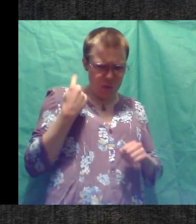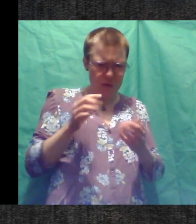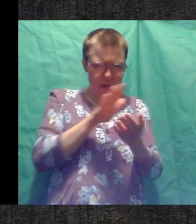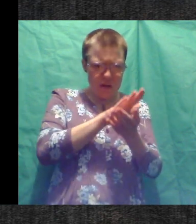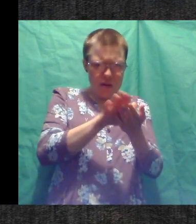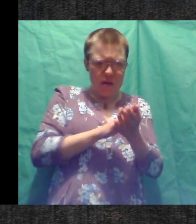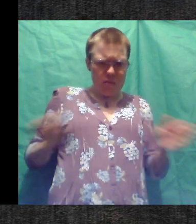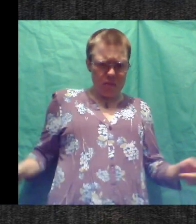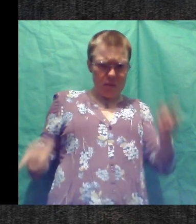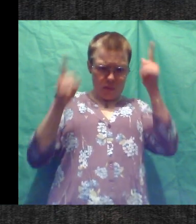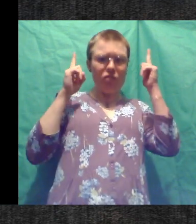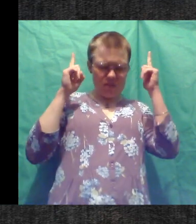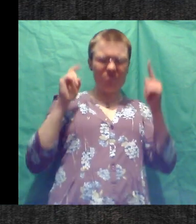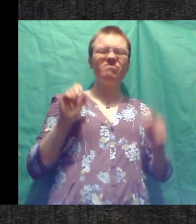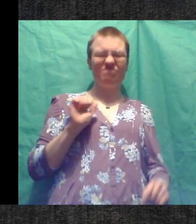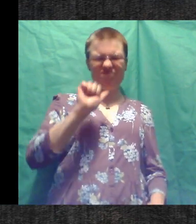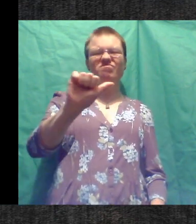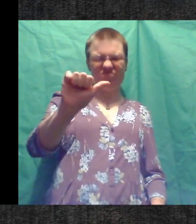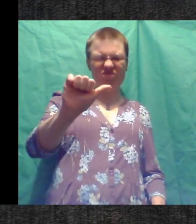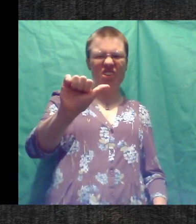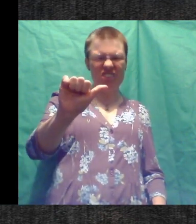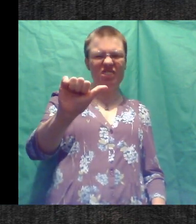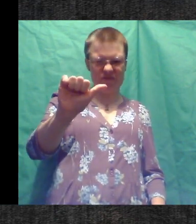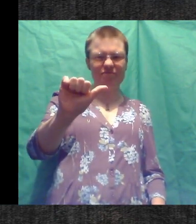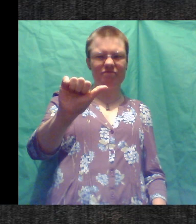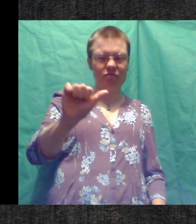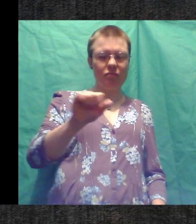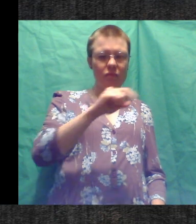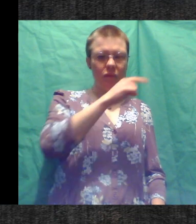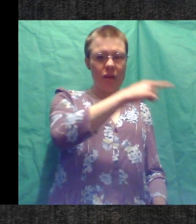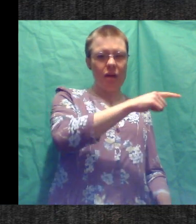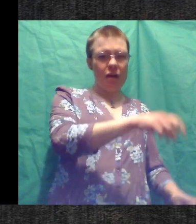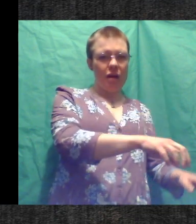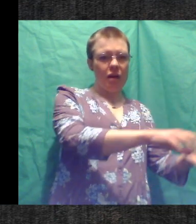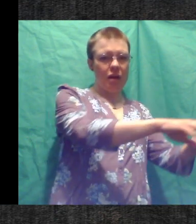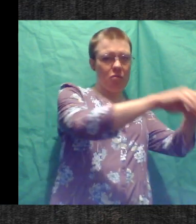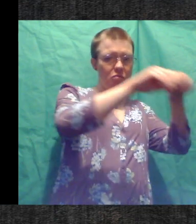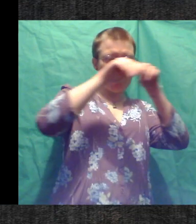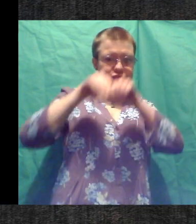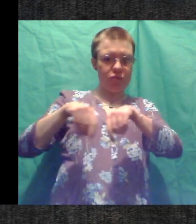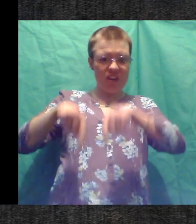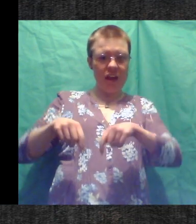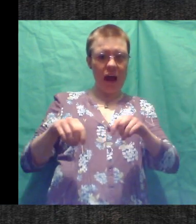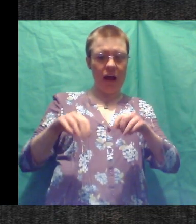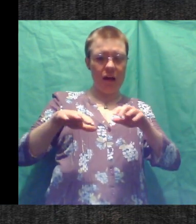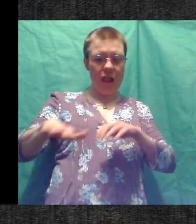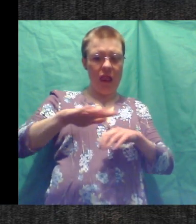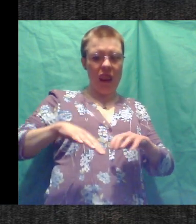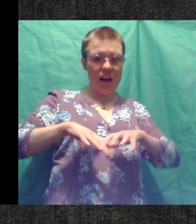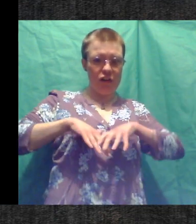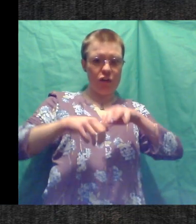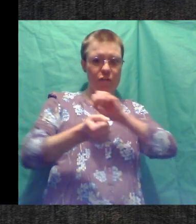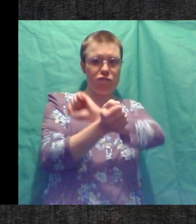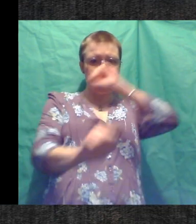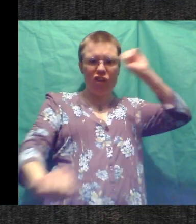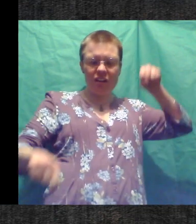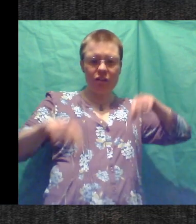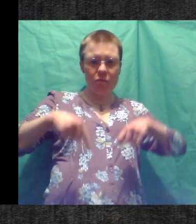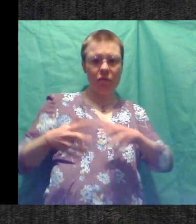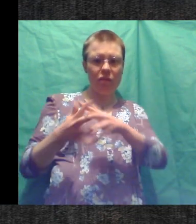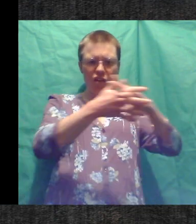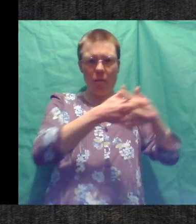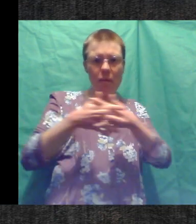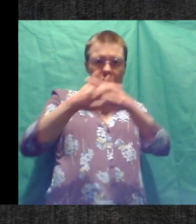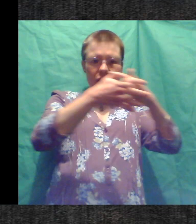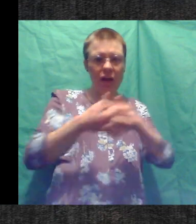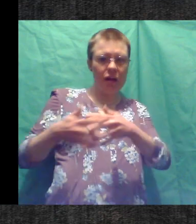he? You mean Big Boss? Yes. He brought us to this land of freedom,